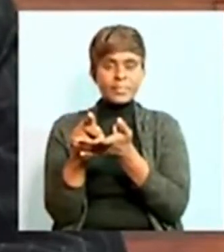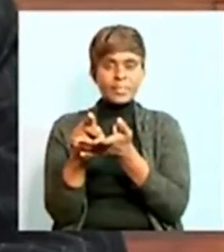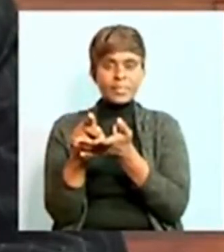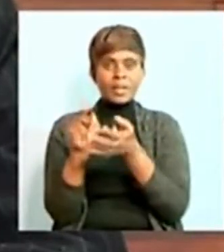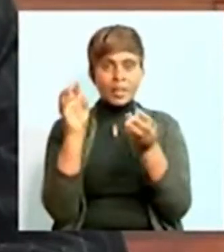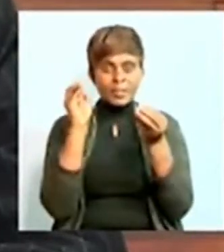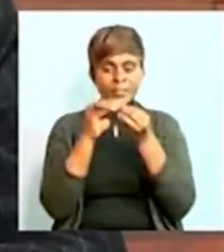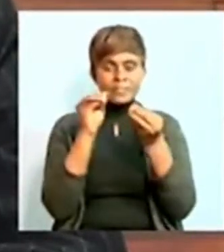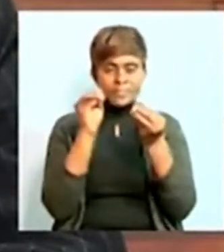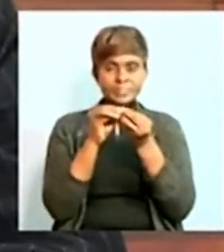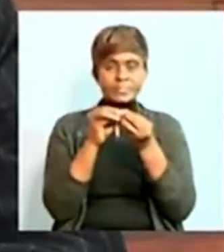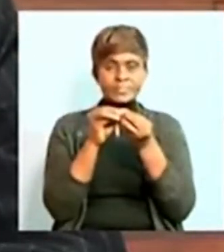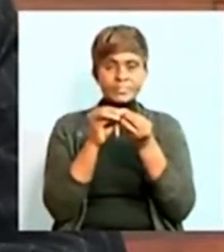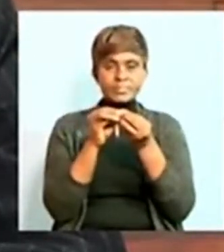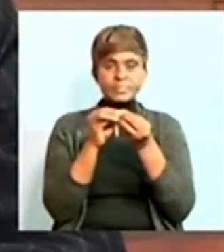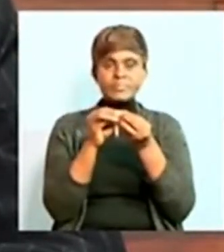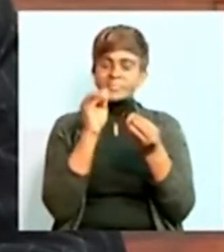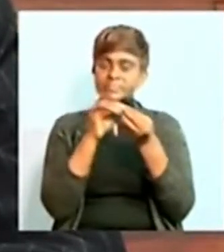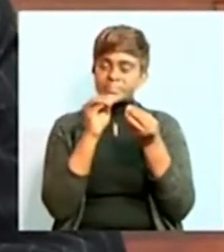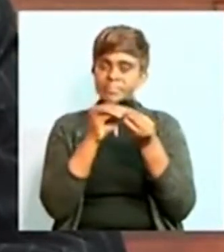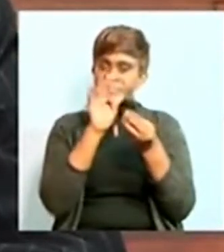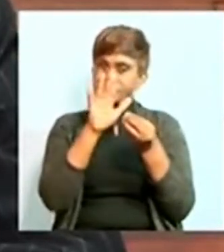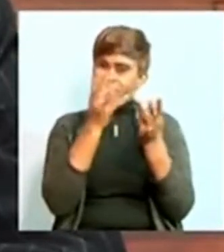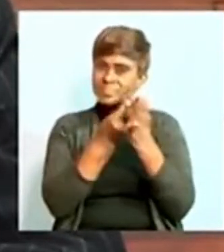the more the bill goes up.